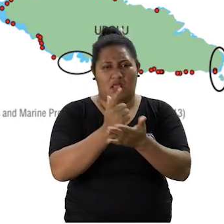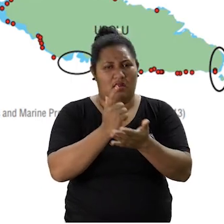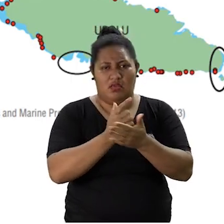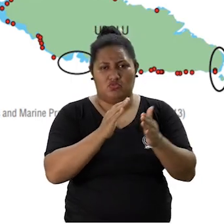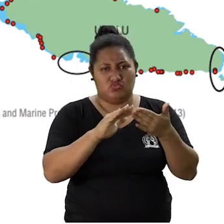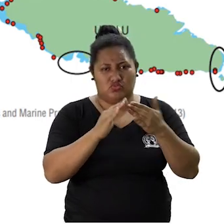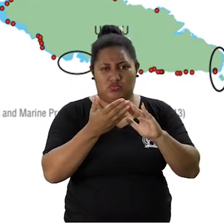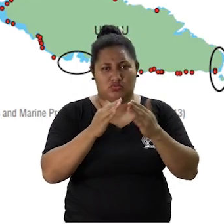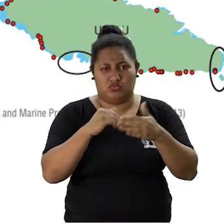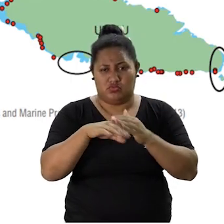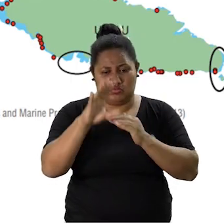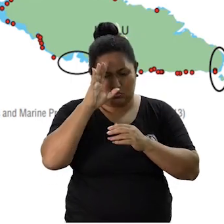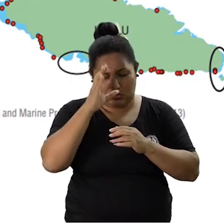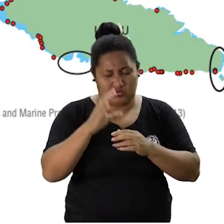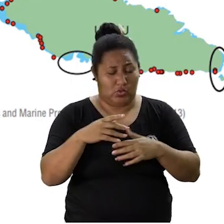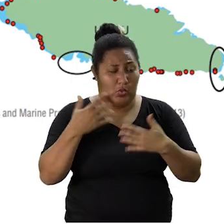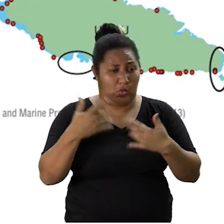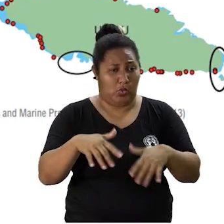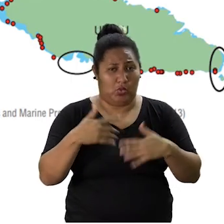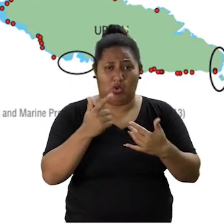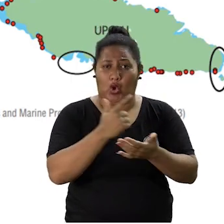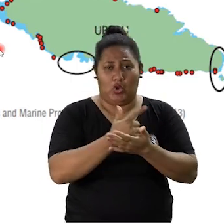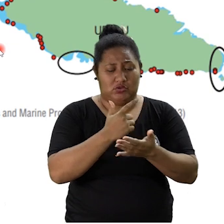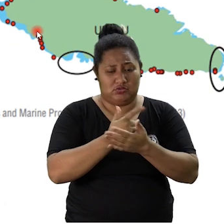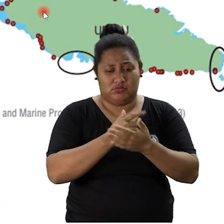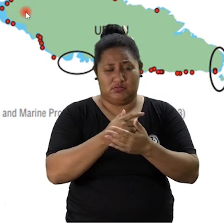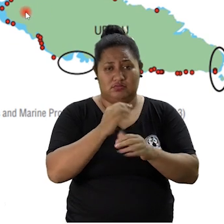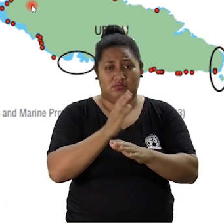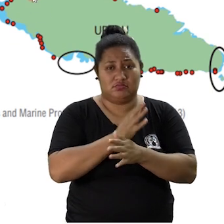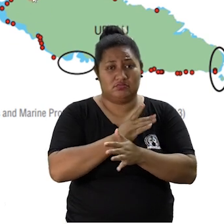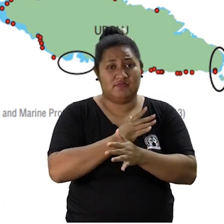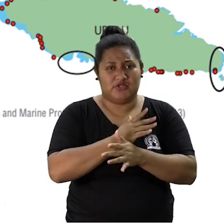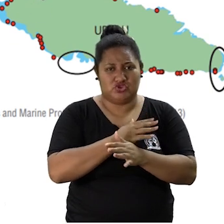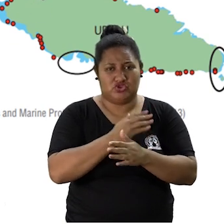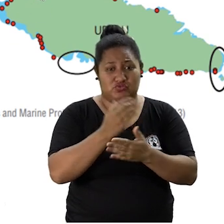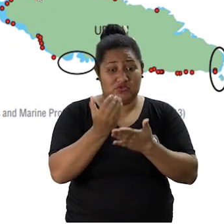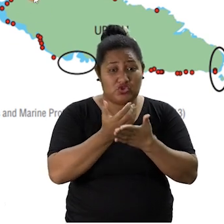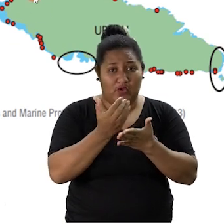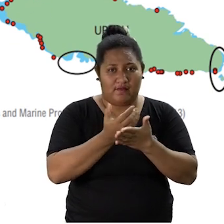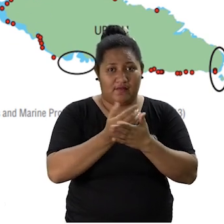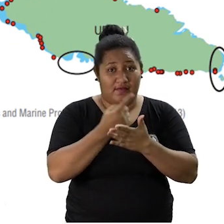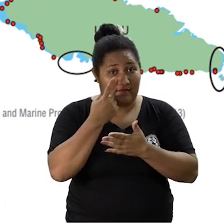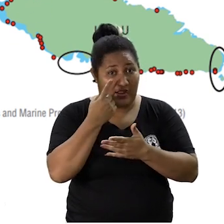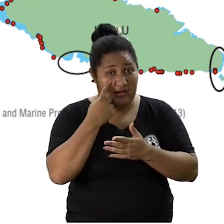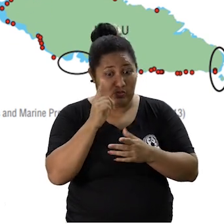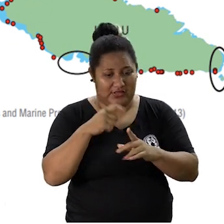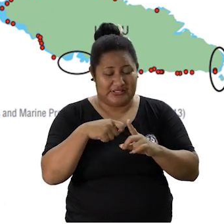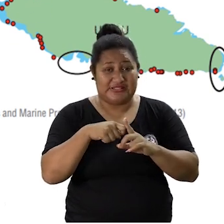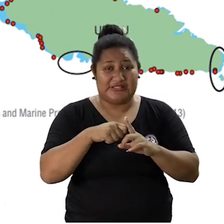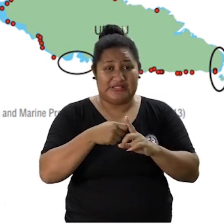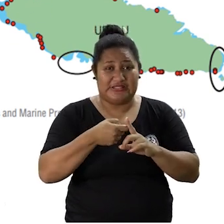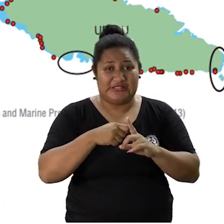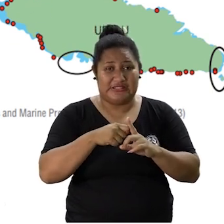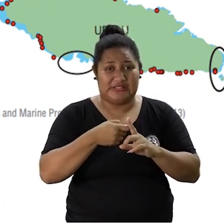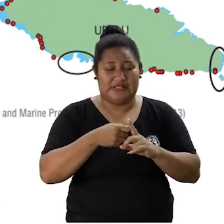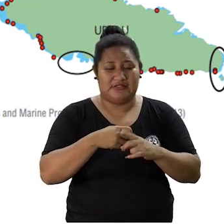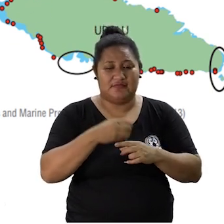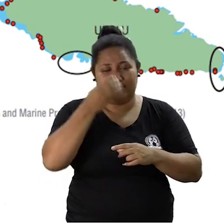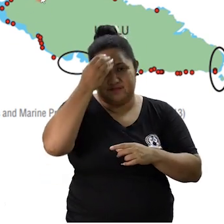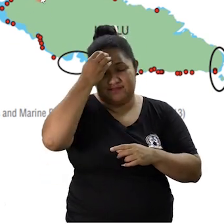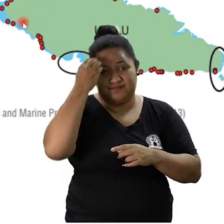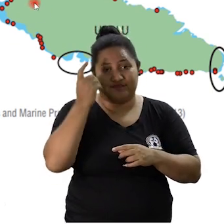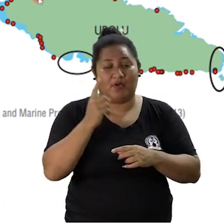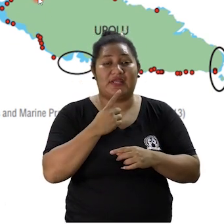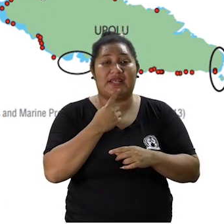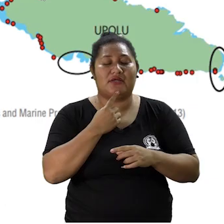tunu wa ila tatou leata lea. Fish reserves na e whaali mai le ki. Ia, na e lan